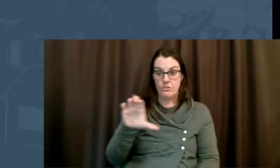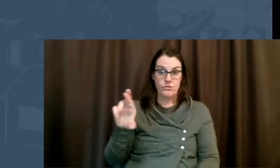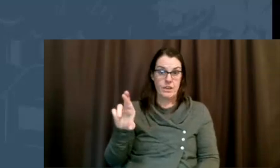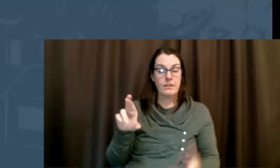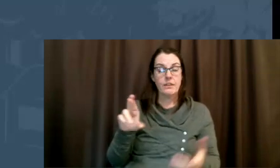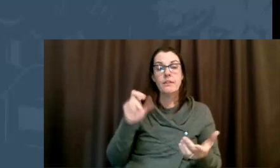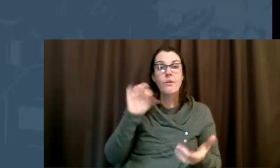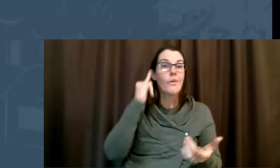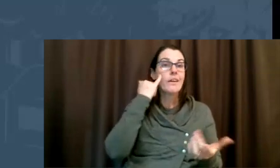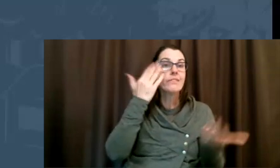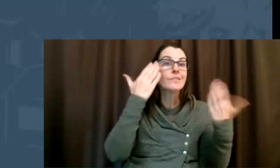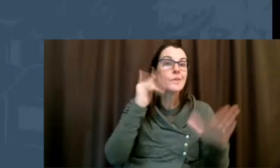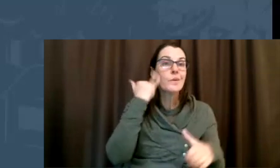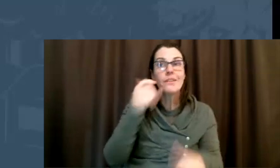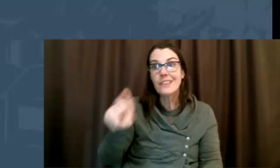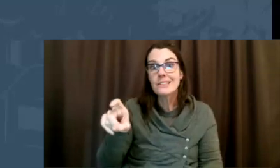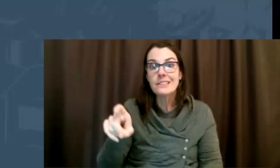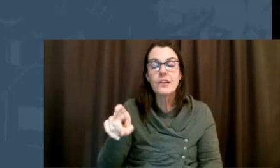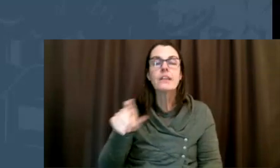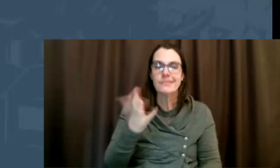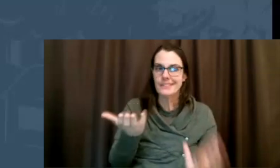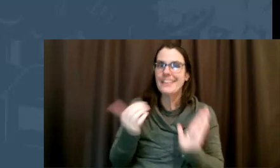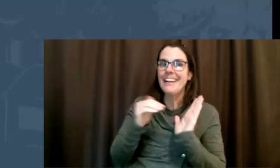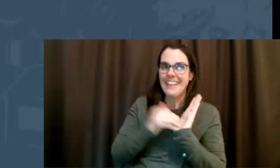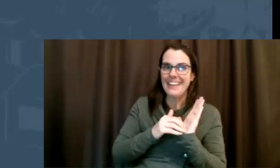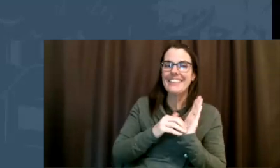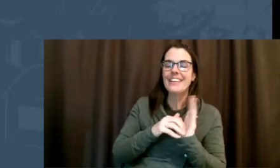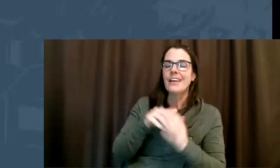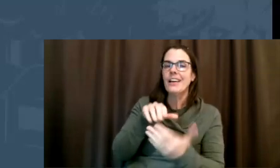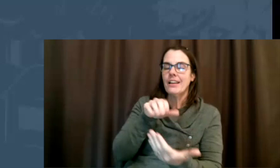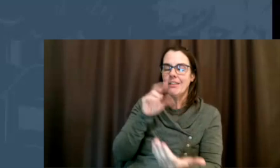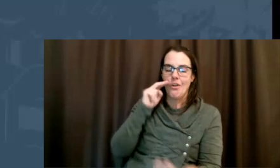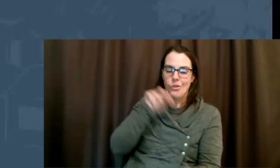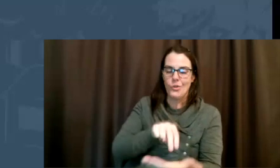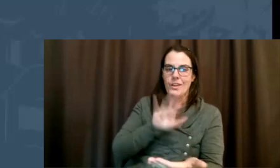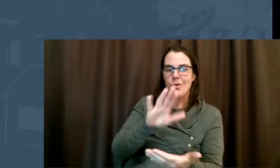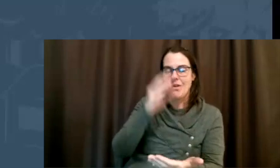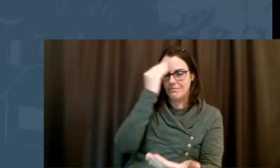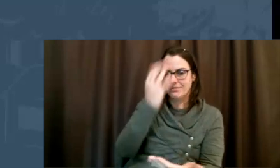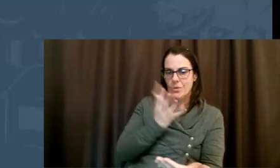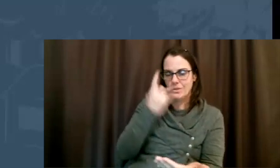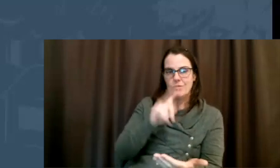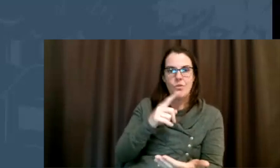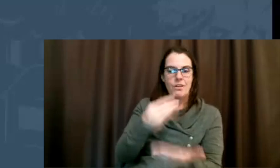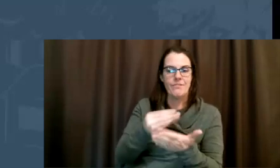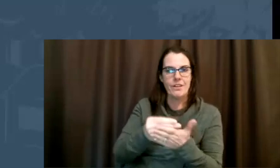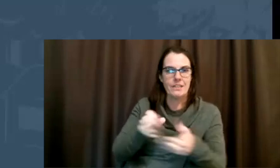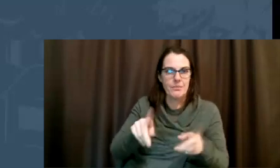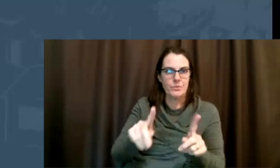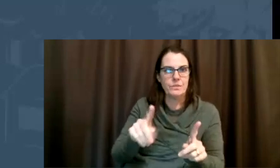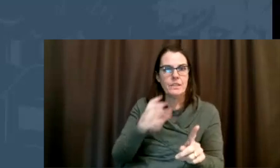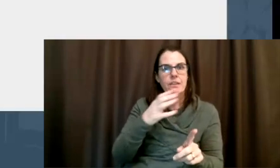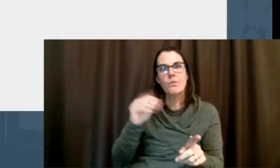don't know whether it's necessary, consult the notice of funding opportunity or the awarding agency for additional guidance